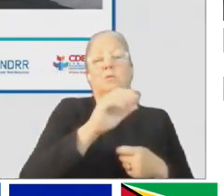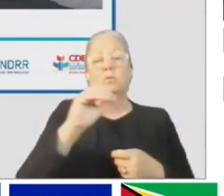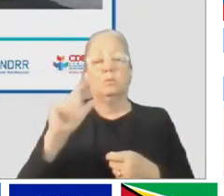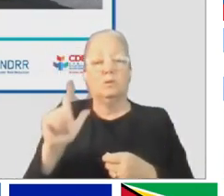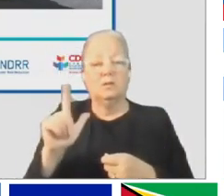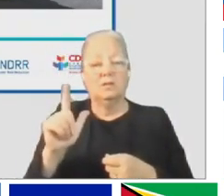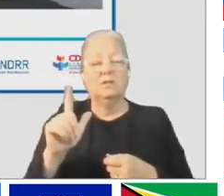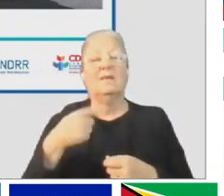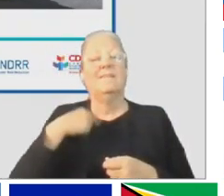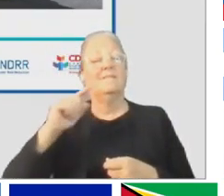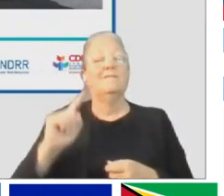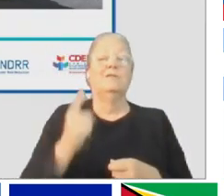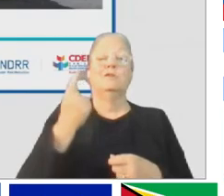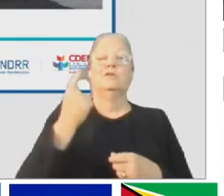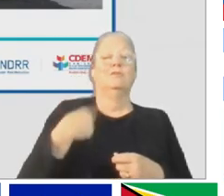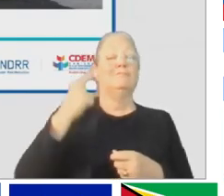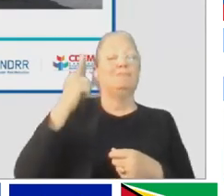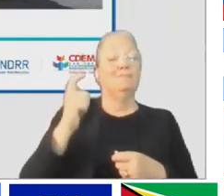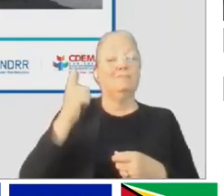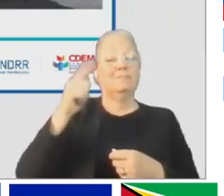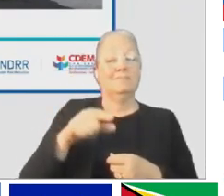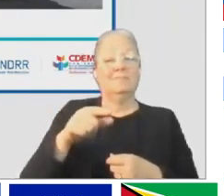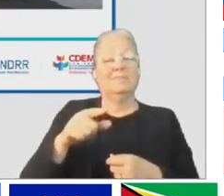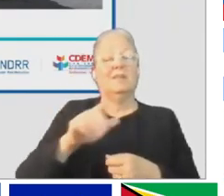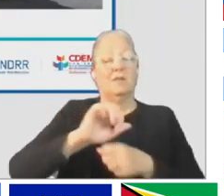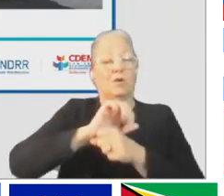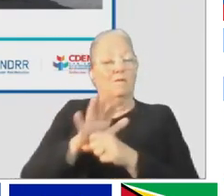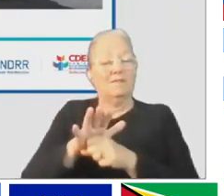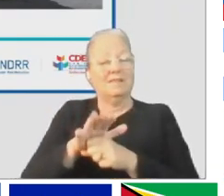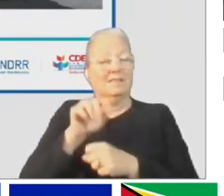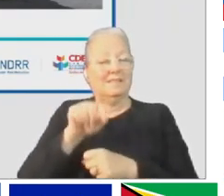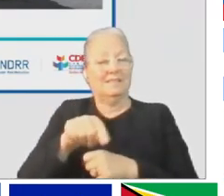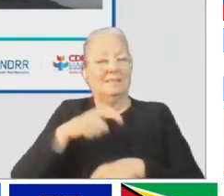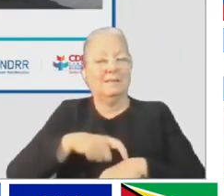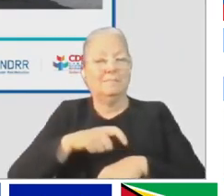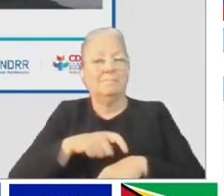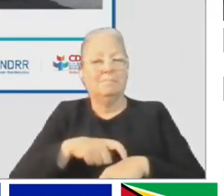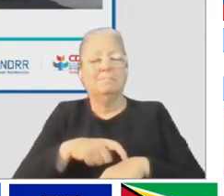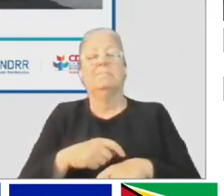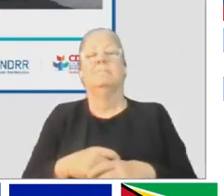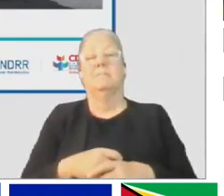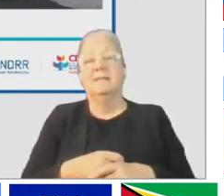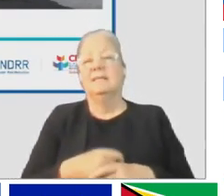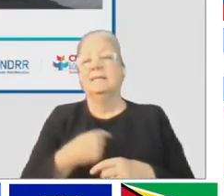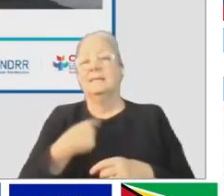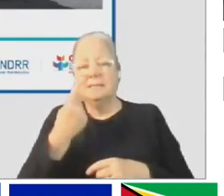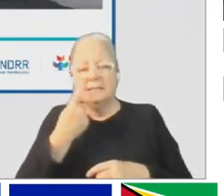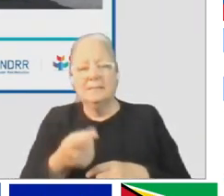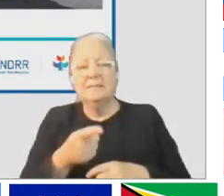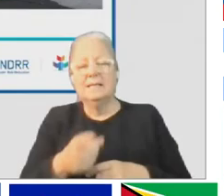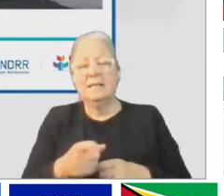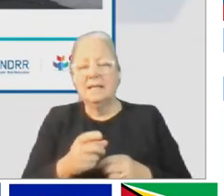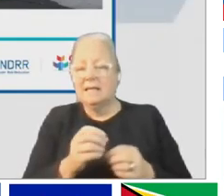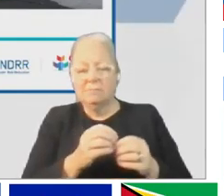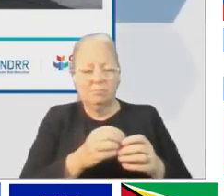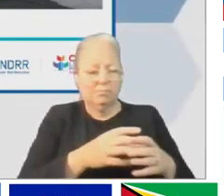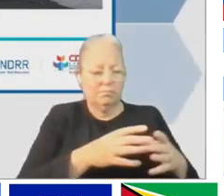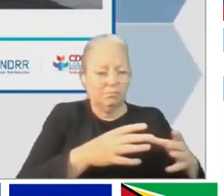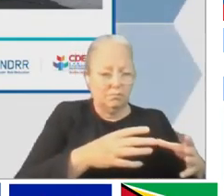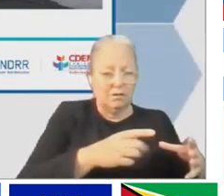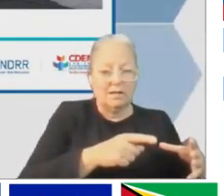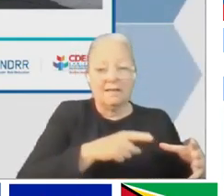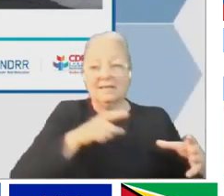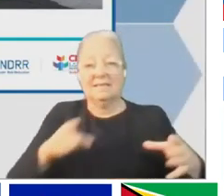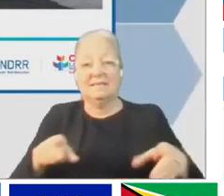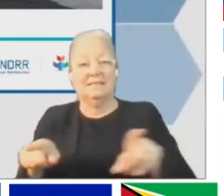with the COVID, that was one of our challenges, and we saw it manifesting itself again in the volcano emergency. We didn't have those